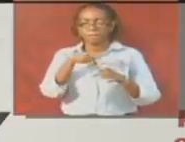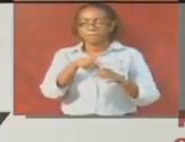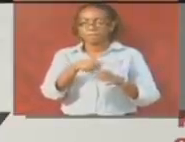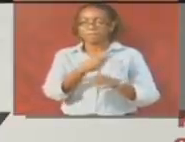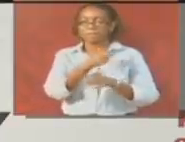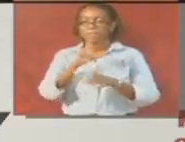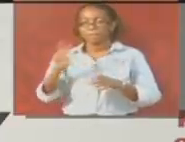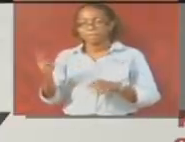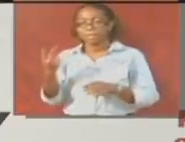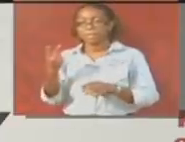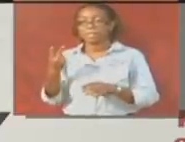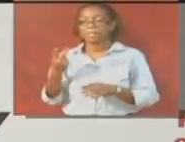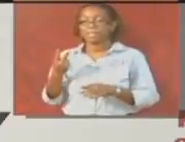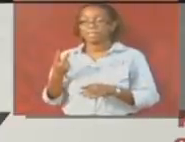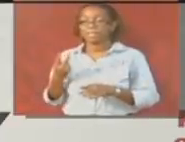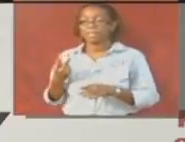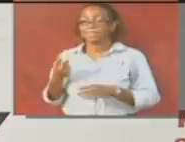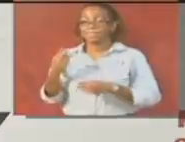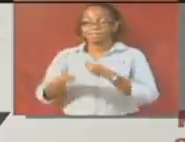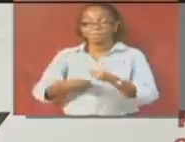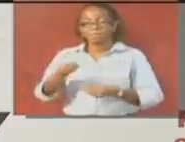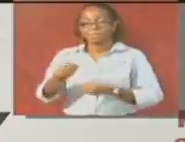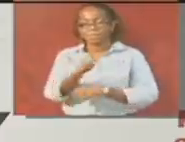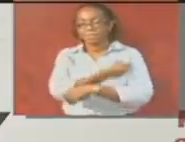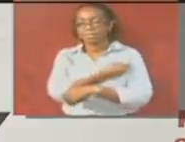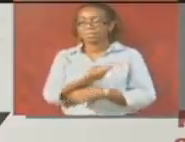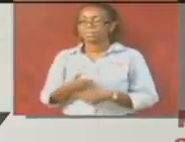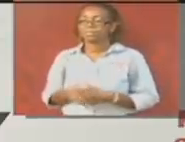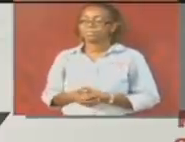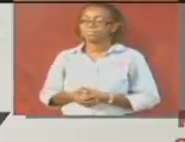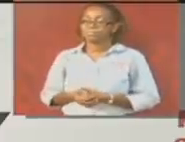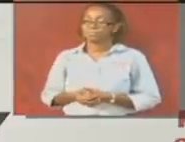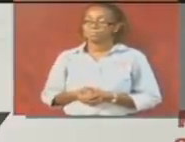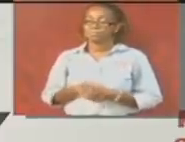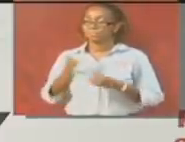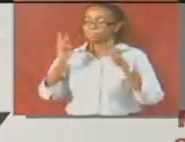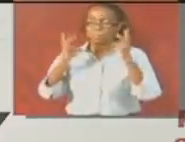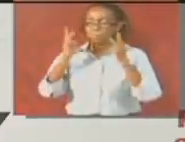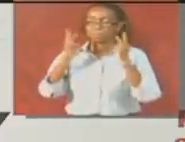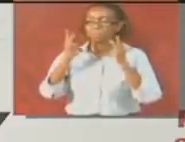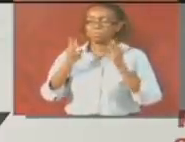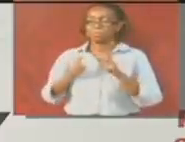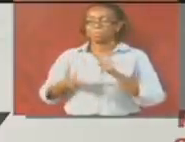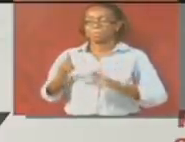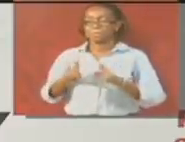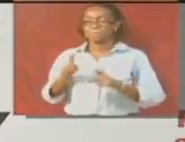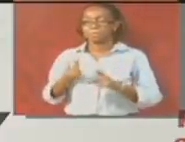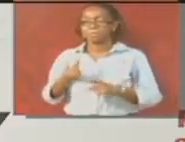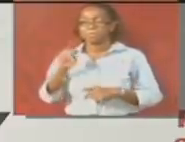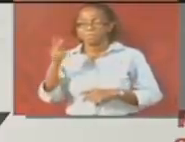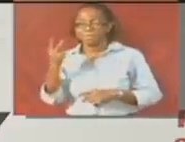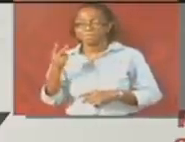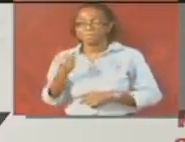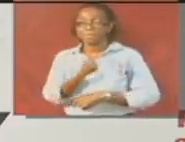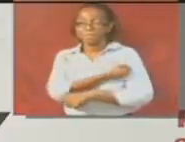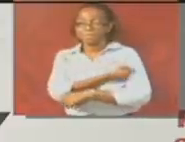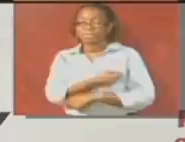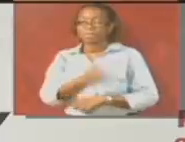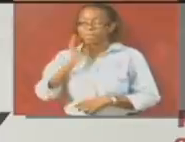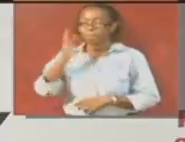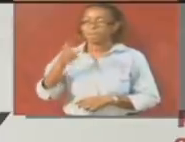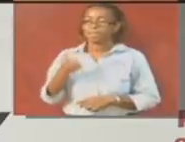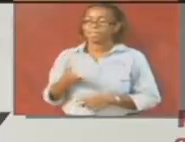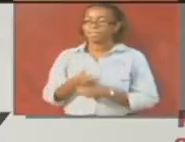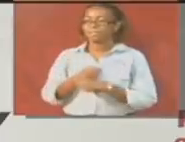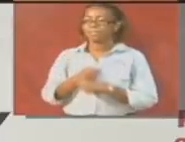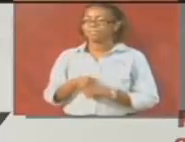don't expect to have any issues with regard to the availability of the vaccine at this point in time. And as we